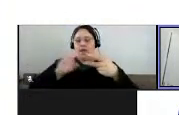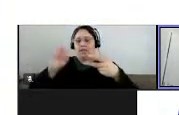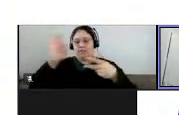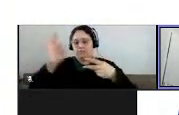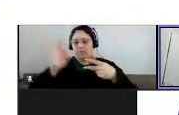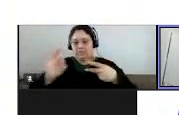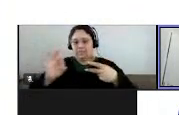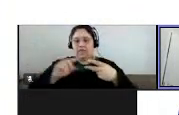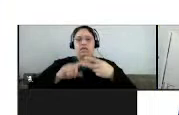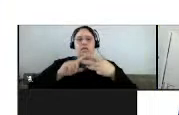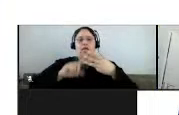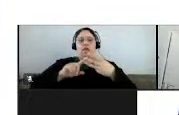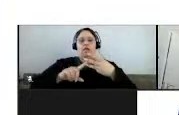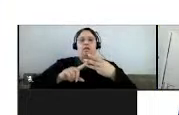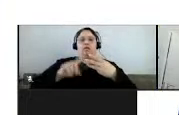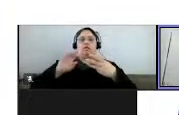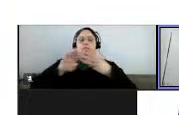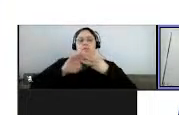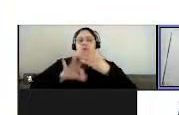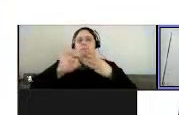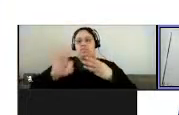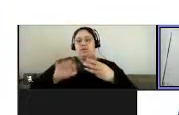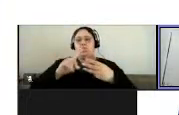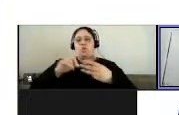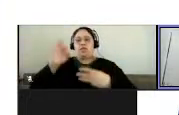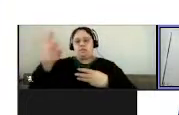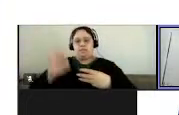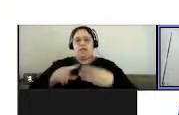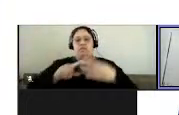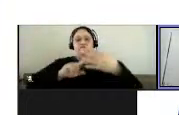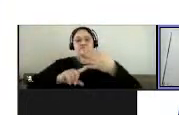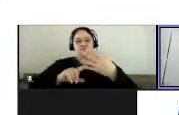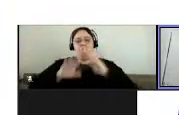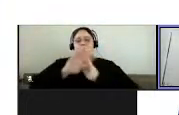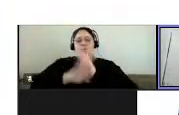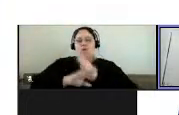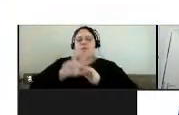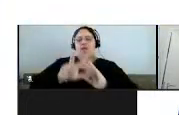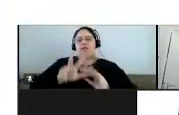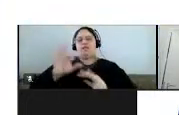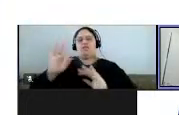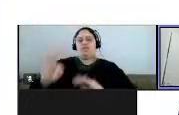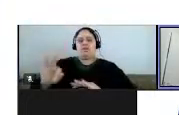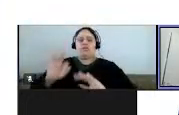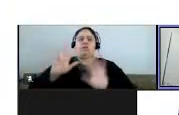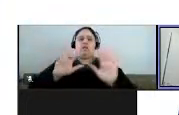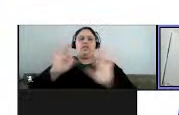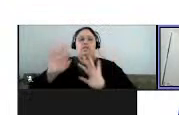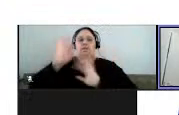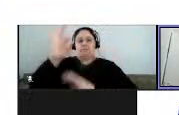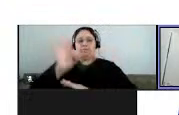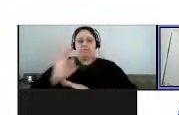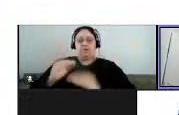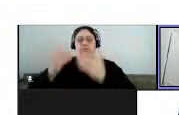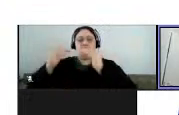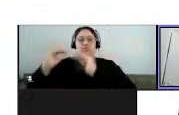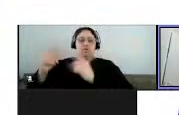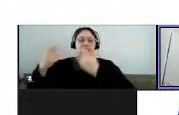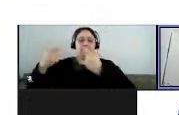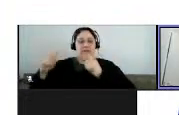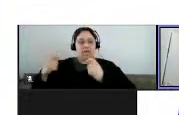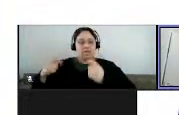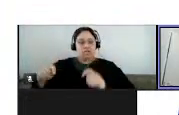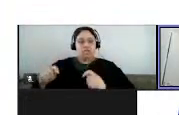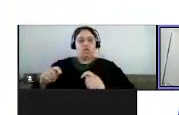and 83%. For program four. Looking at the expenditure, you will see that the